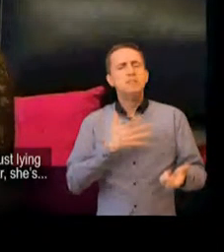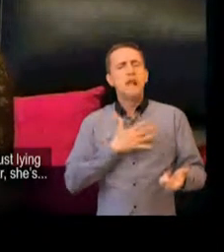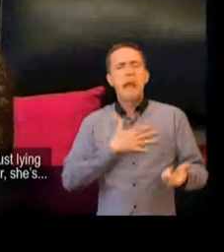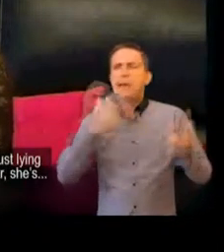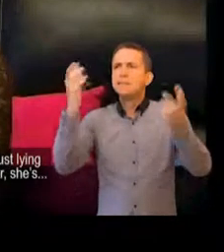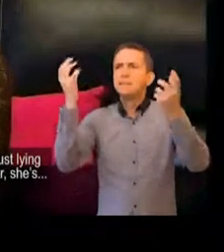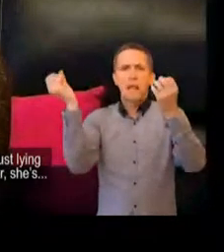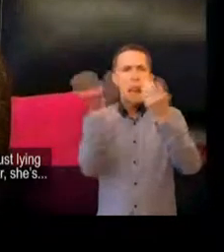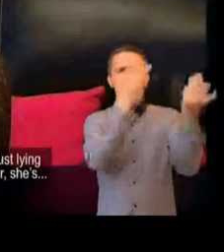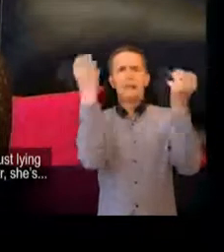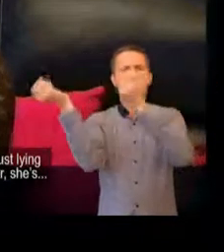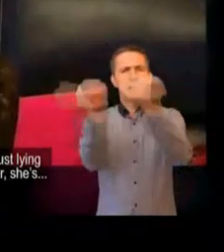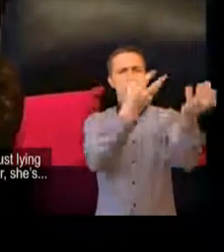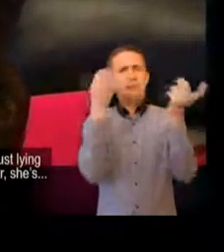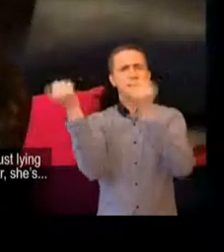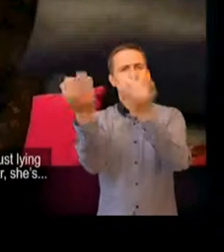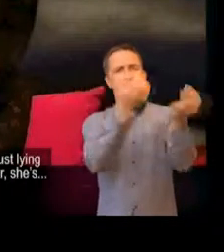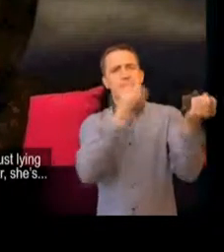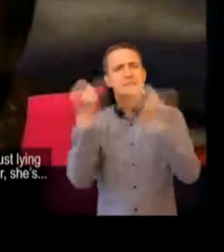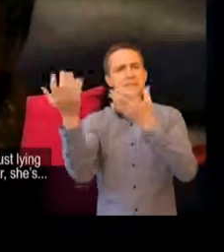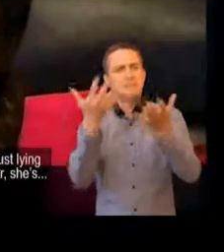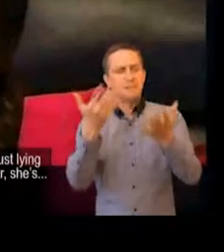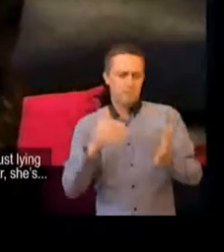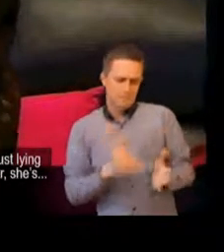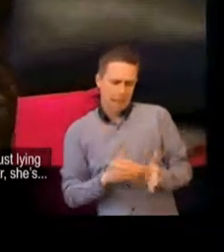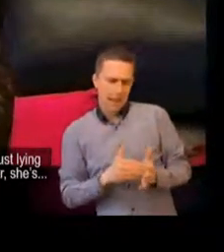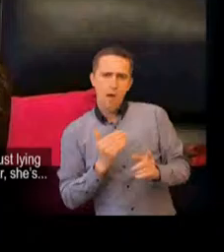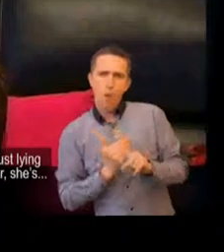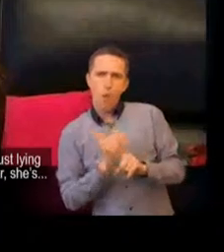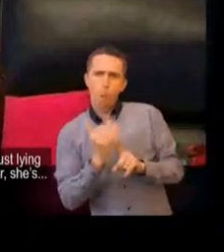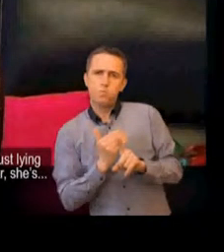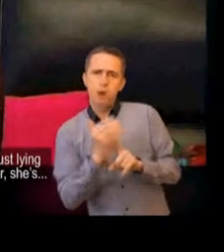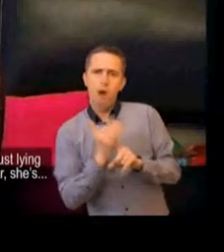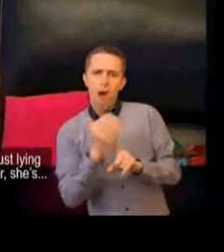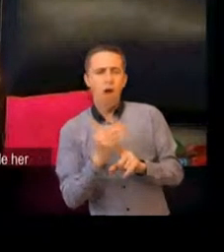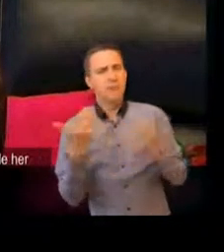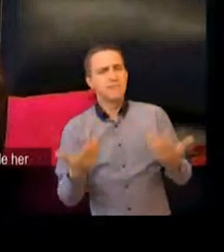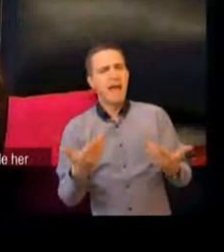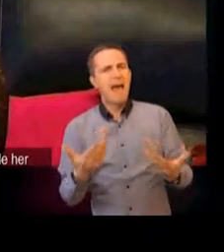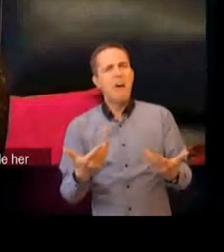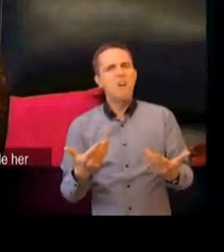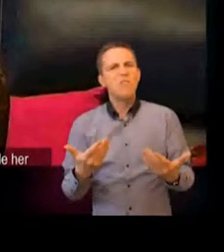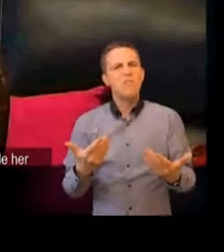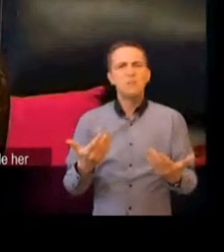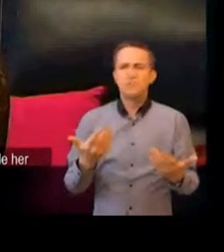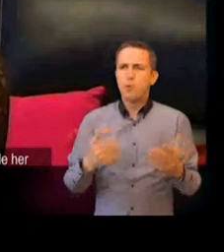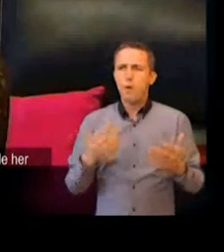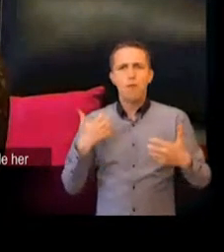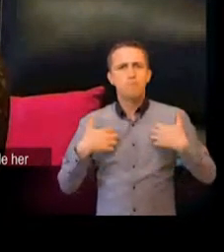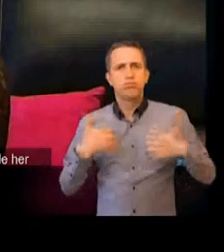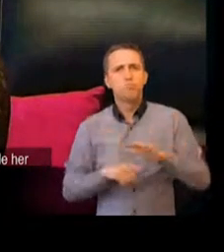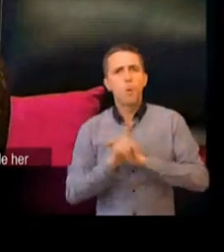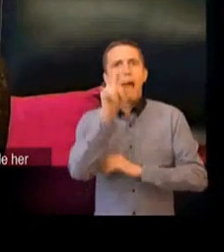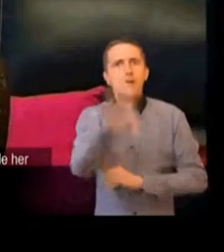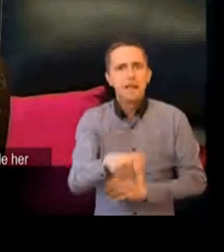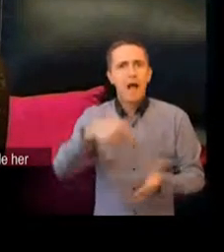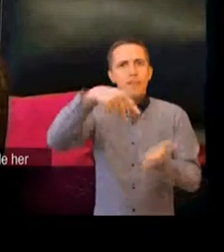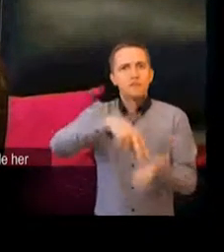We had a couple of them in the house. She loves them because they light up and they're squishy. Mm-hmm. Mm-hmm. She loves them.